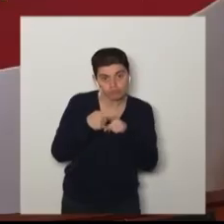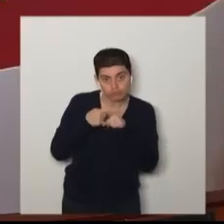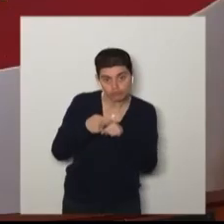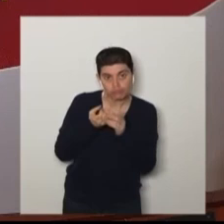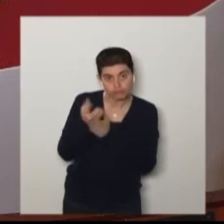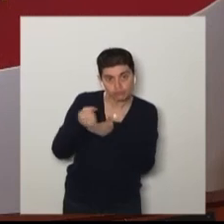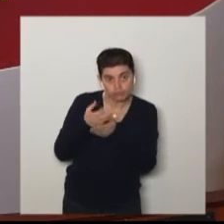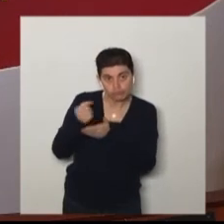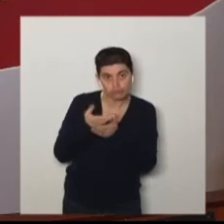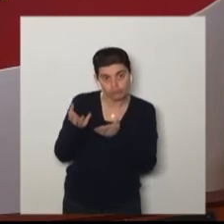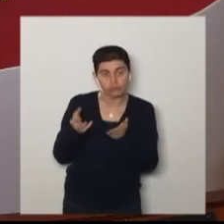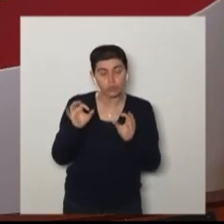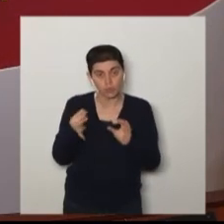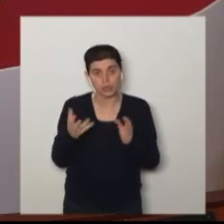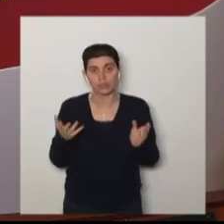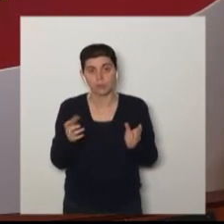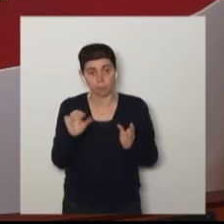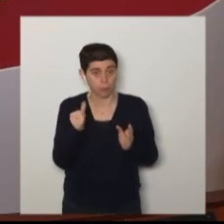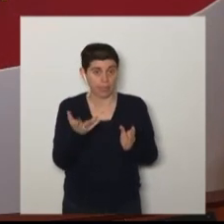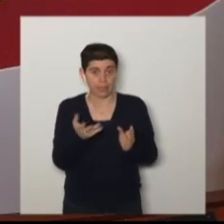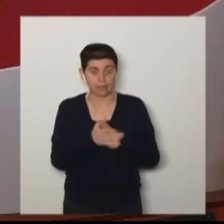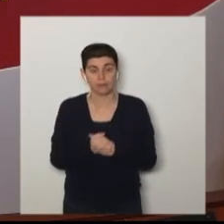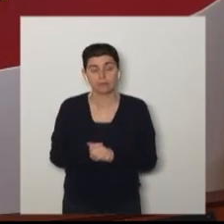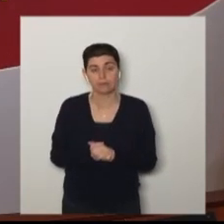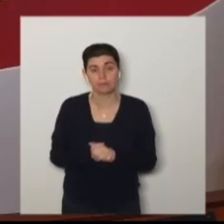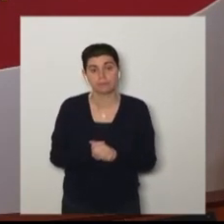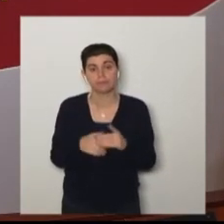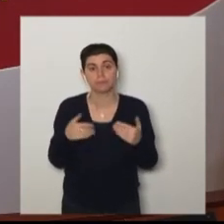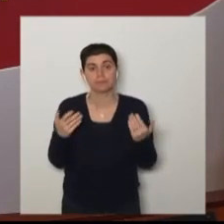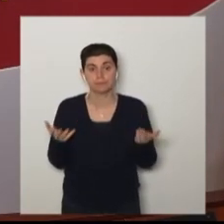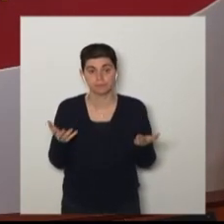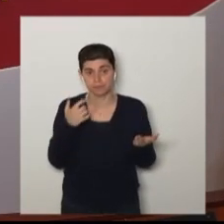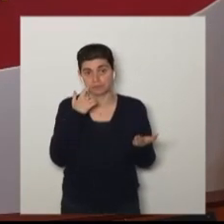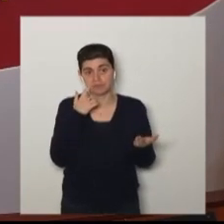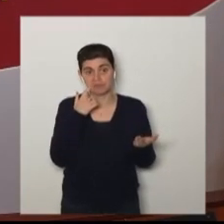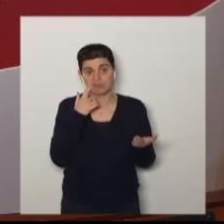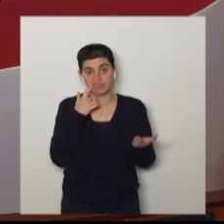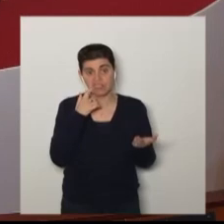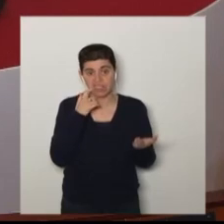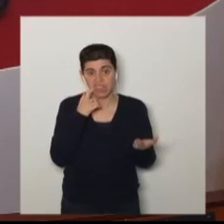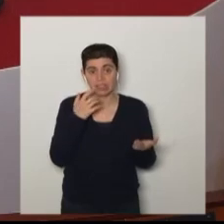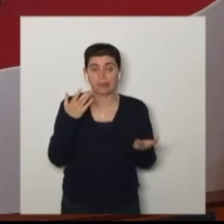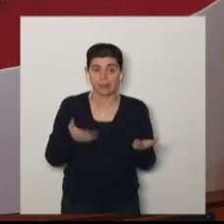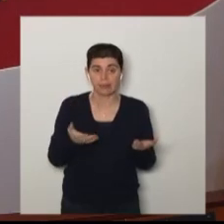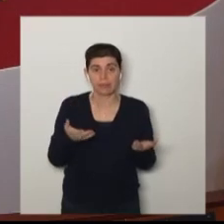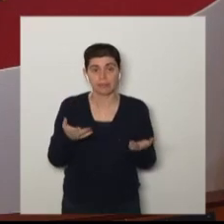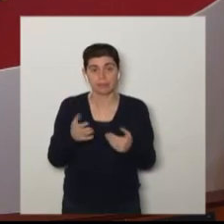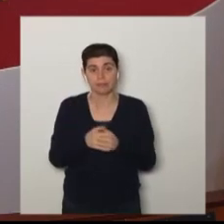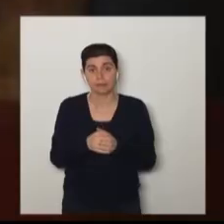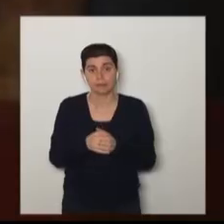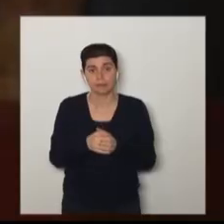So meet each other already within this presidency. We can see through